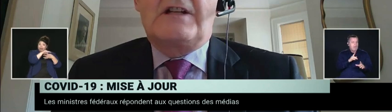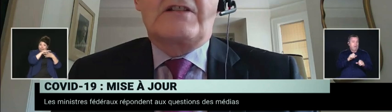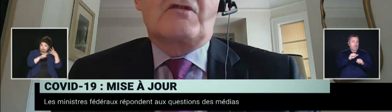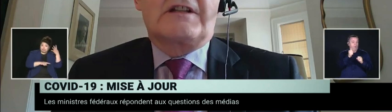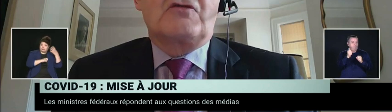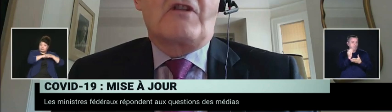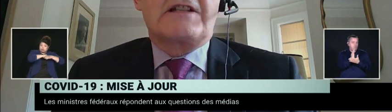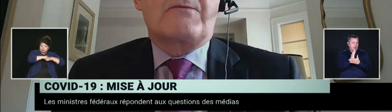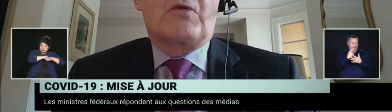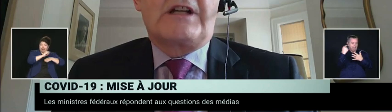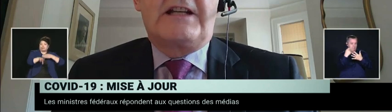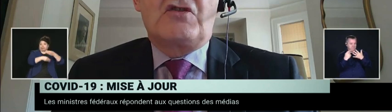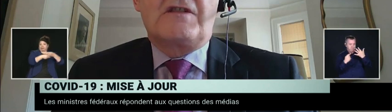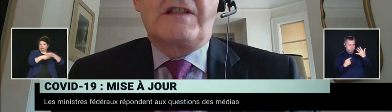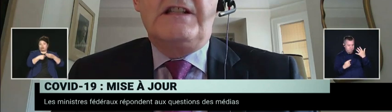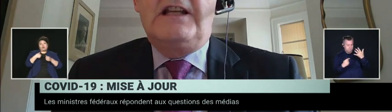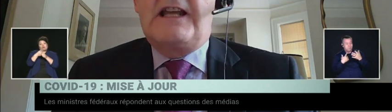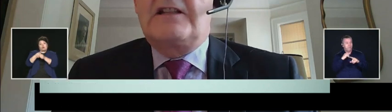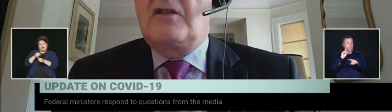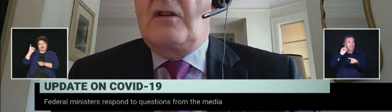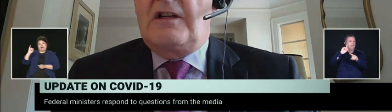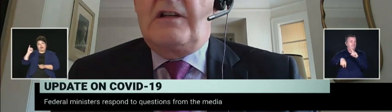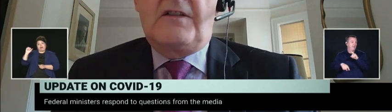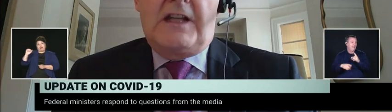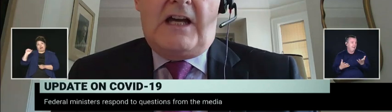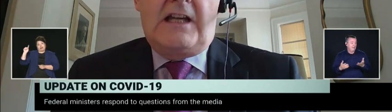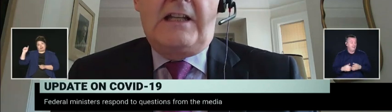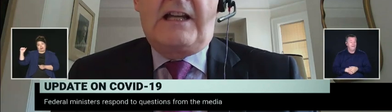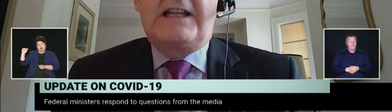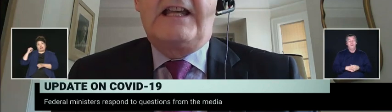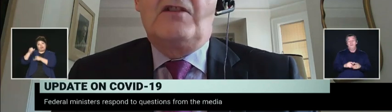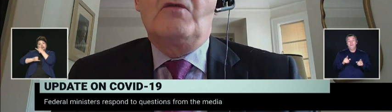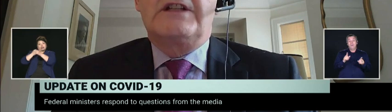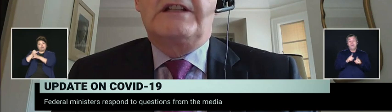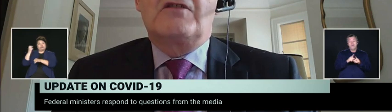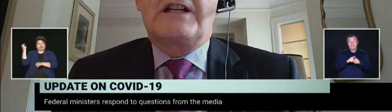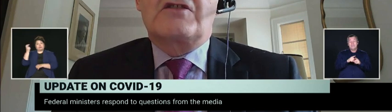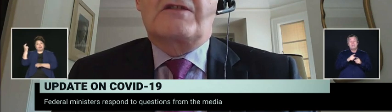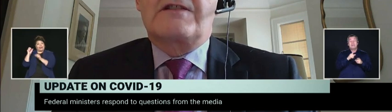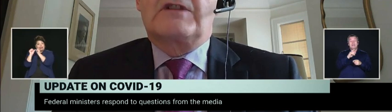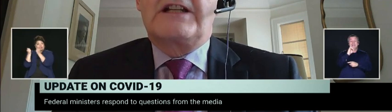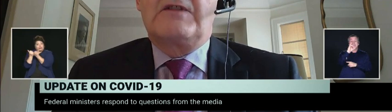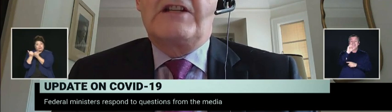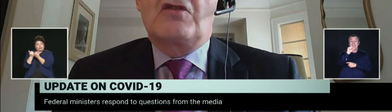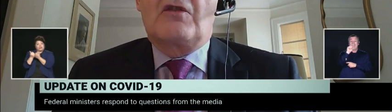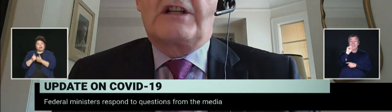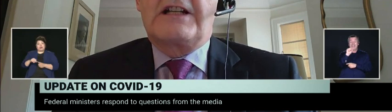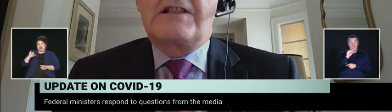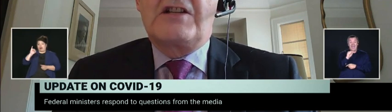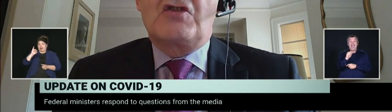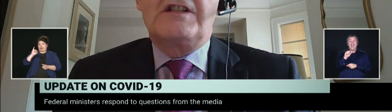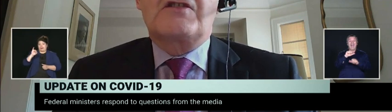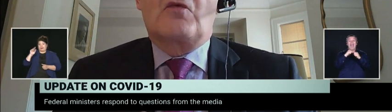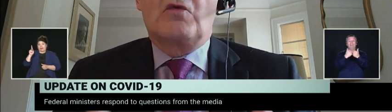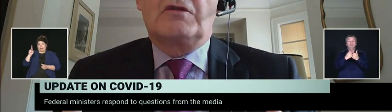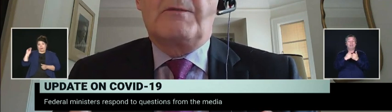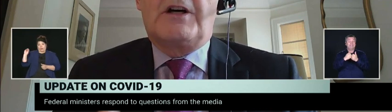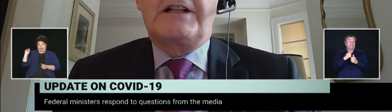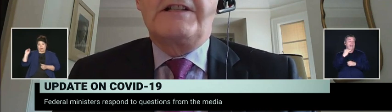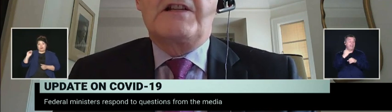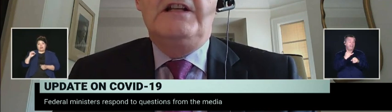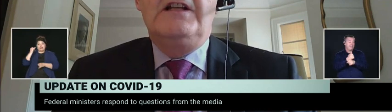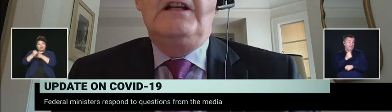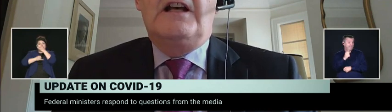the International Air Transport Agency, and the ICAO, the International Civil Aviation Organization. These are